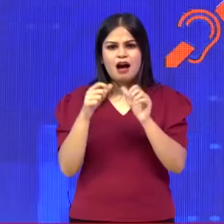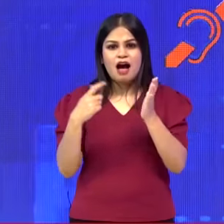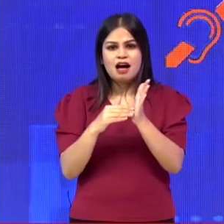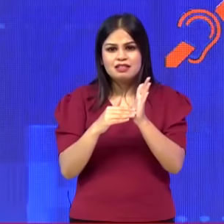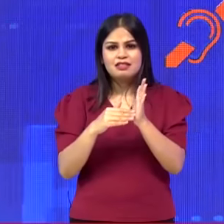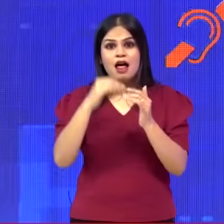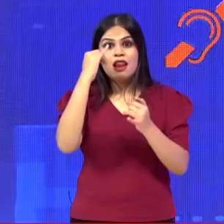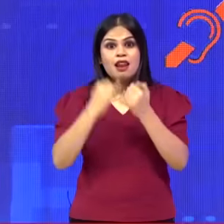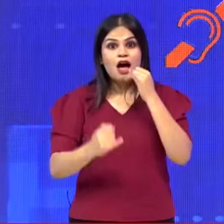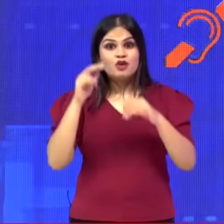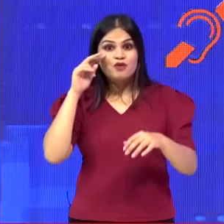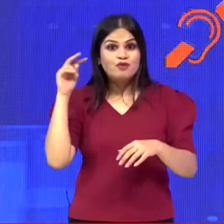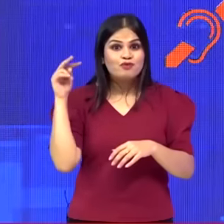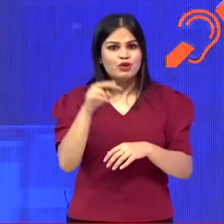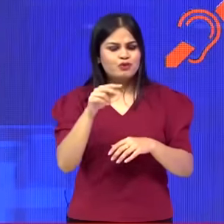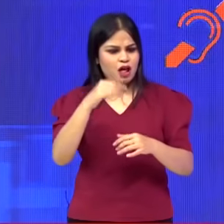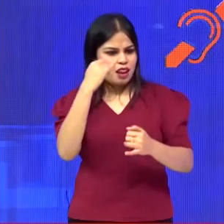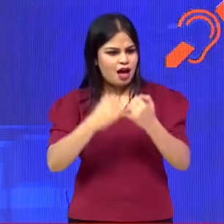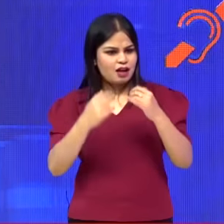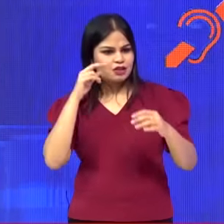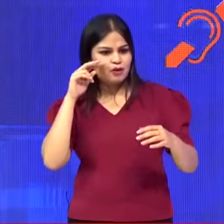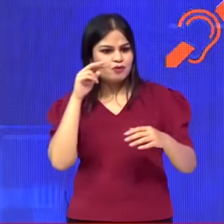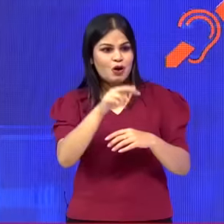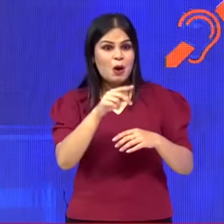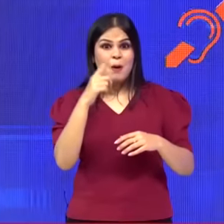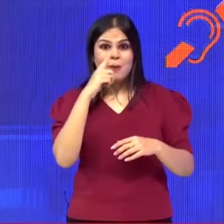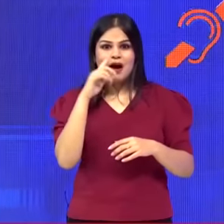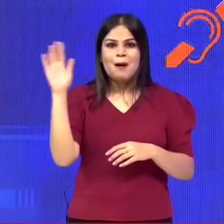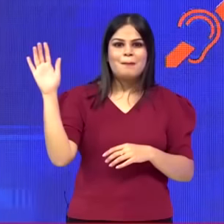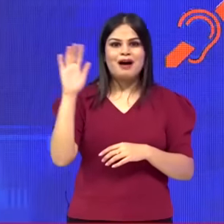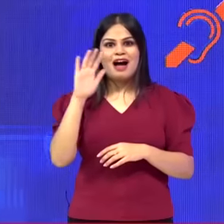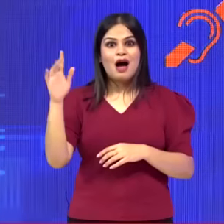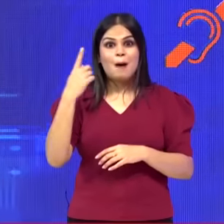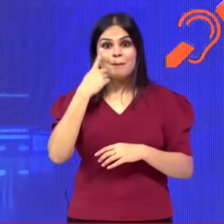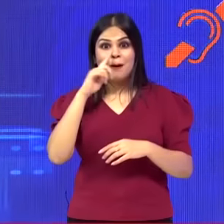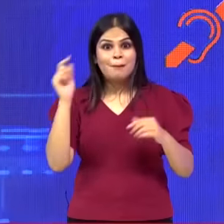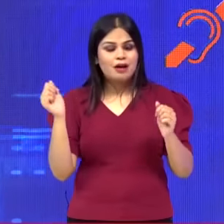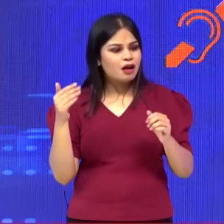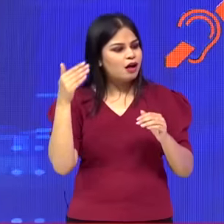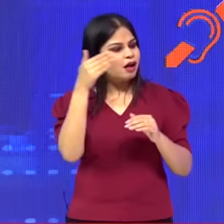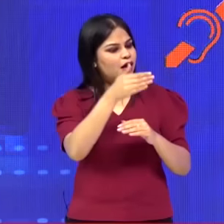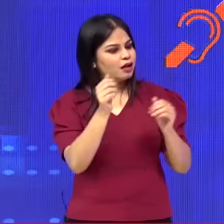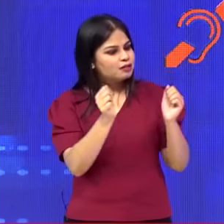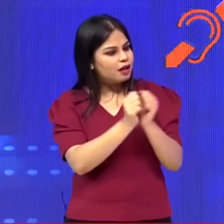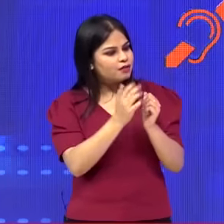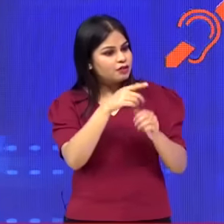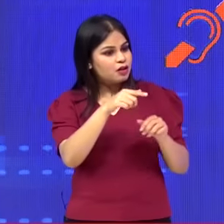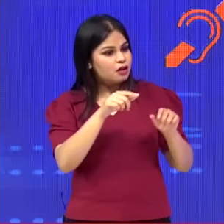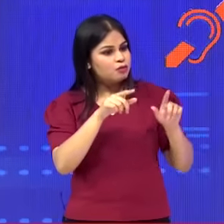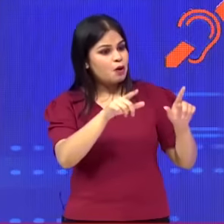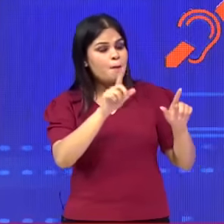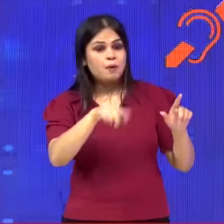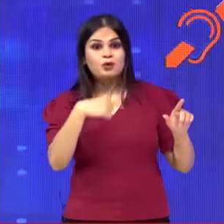last visual of that Muni going to the mother should have been